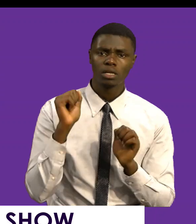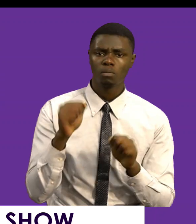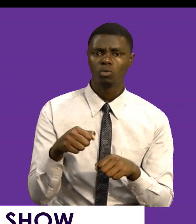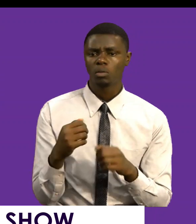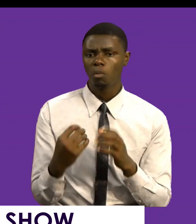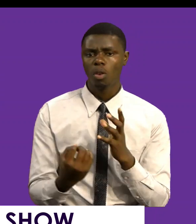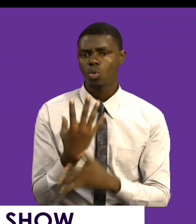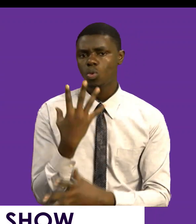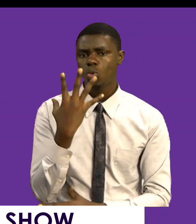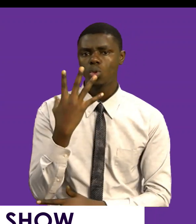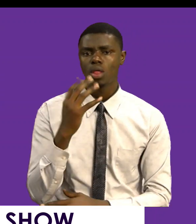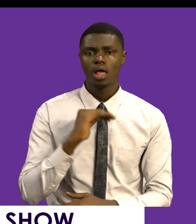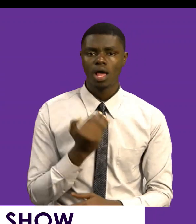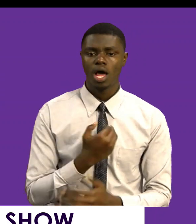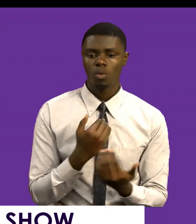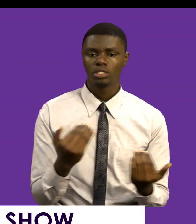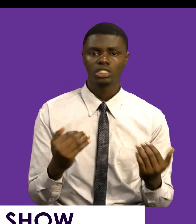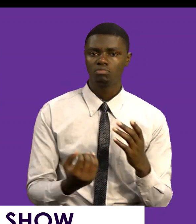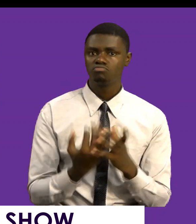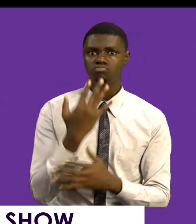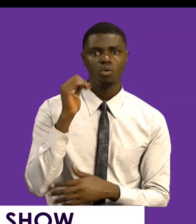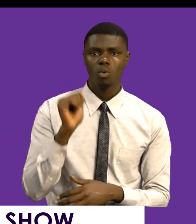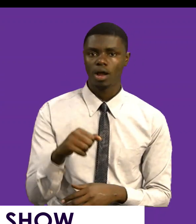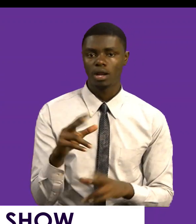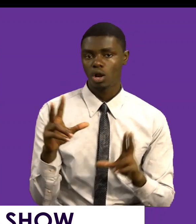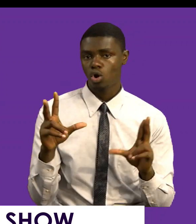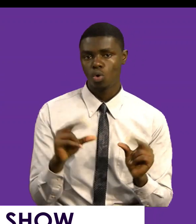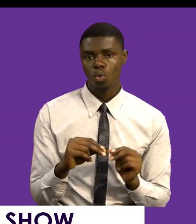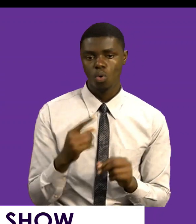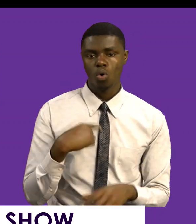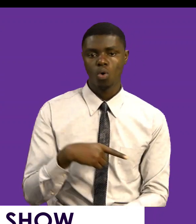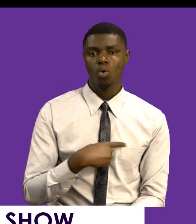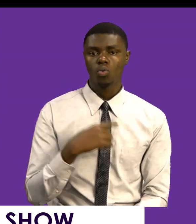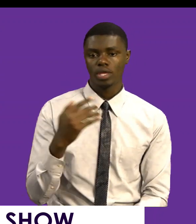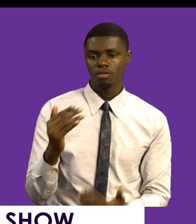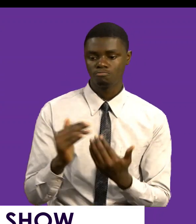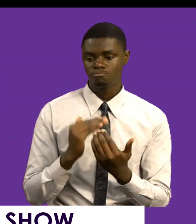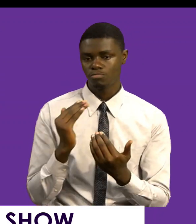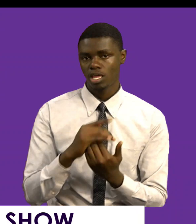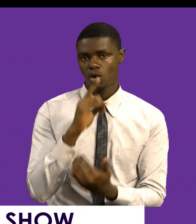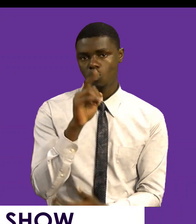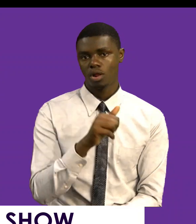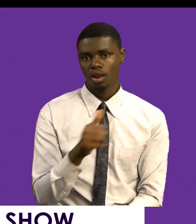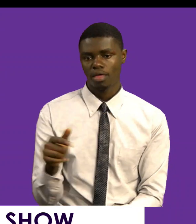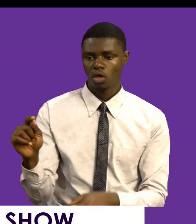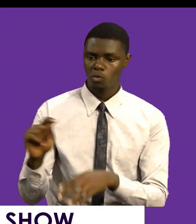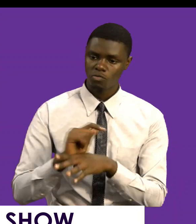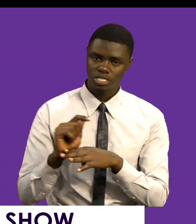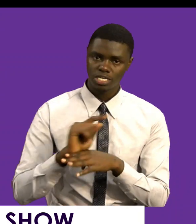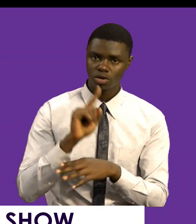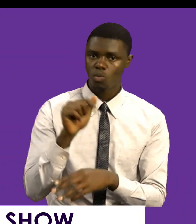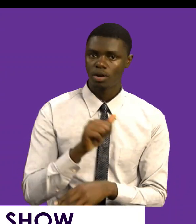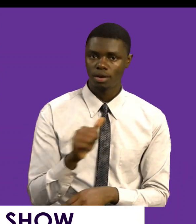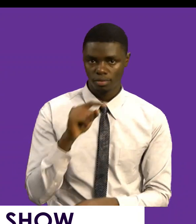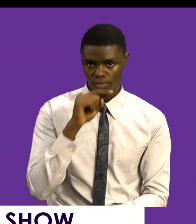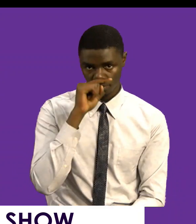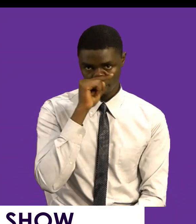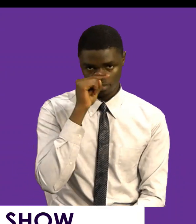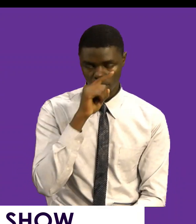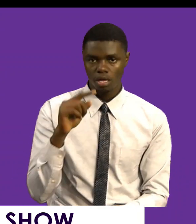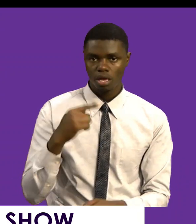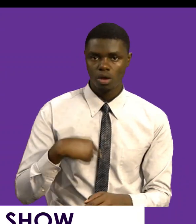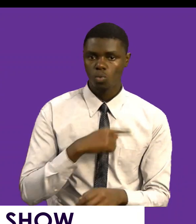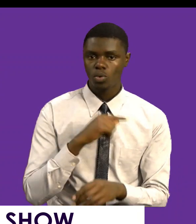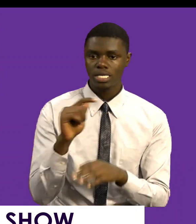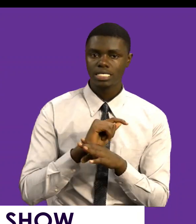just grow, that our children can just grow. No, we raise each other up. We train each other. We